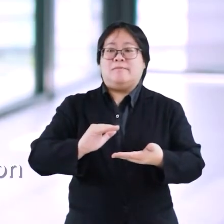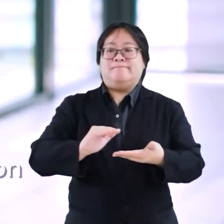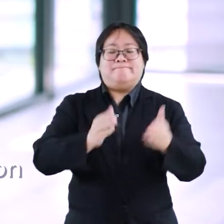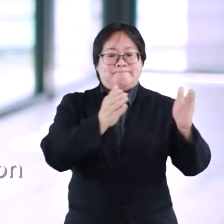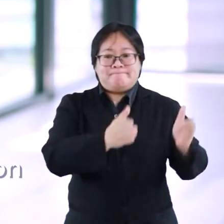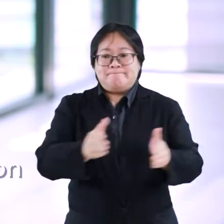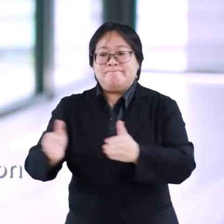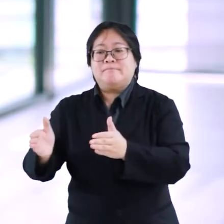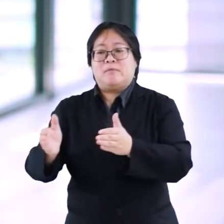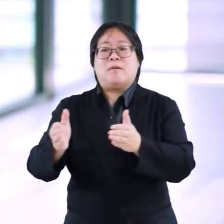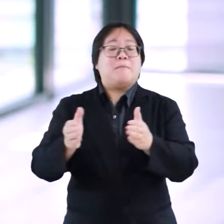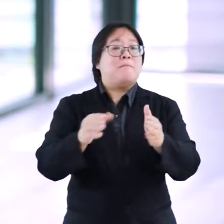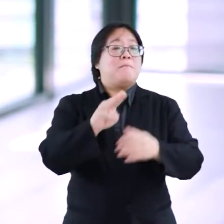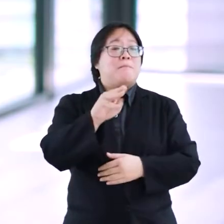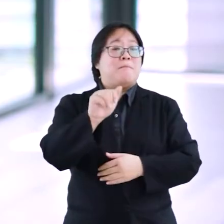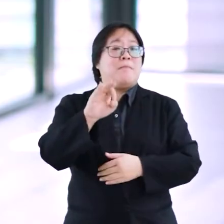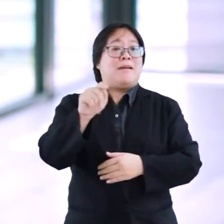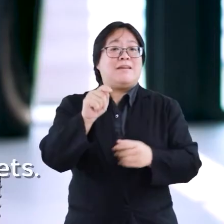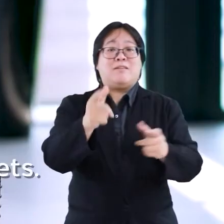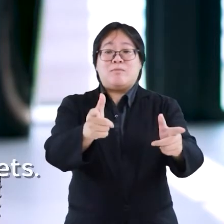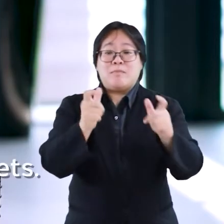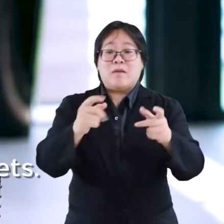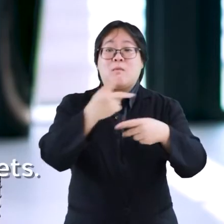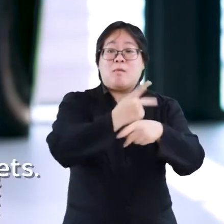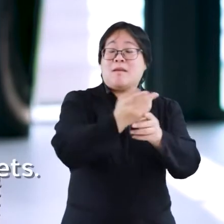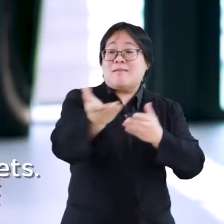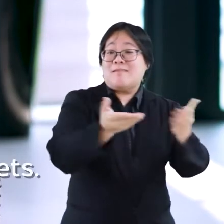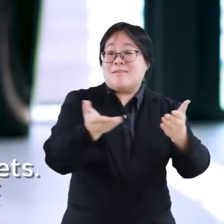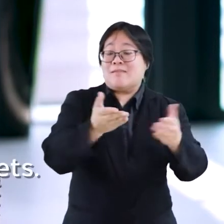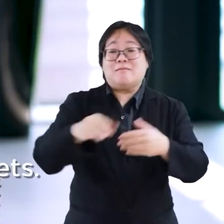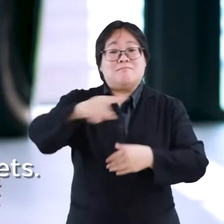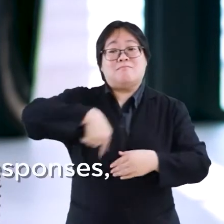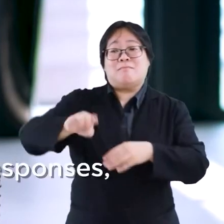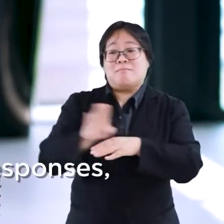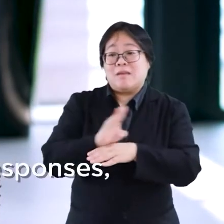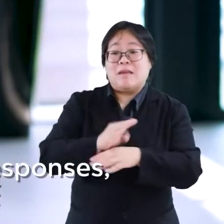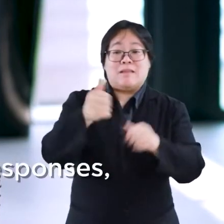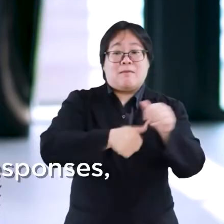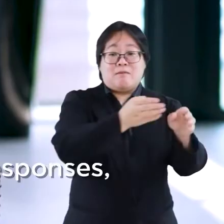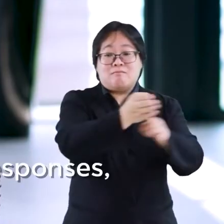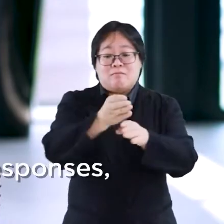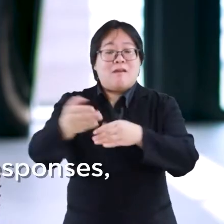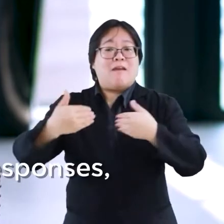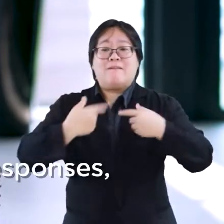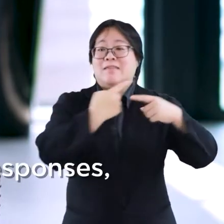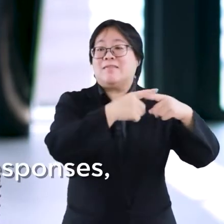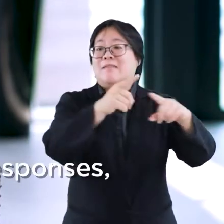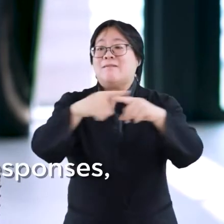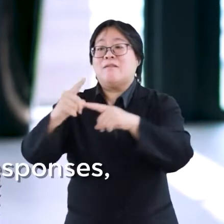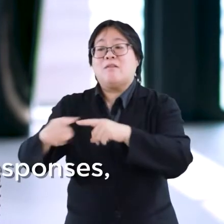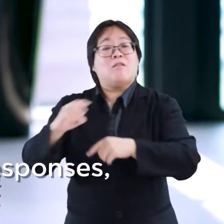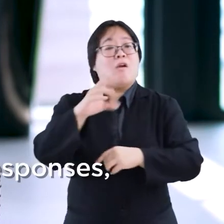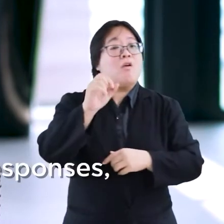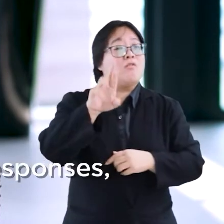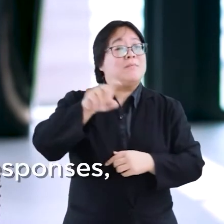quantum reduction in go-to-market speed of products and services across all our markets. Each of our markets has very